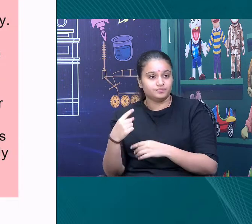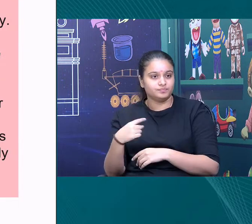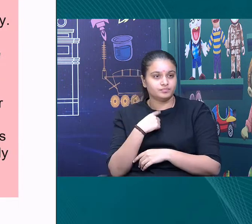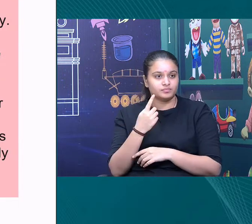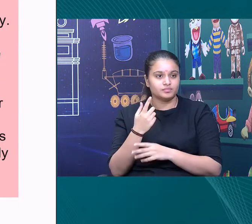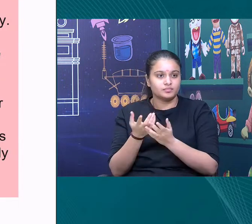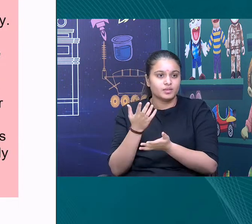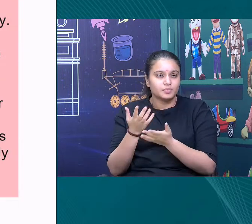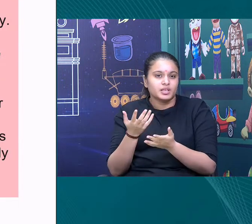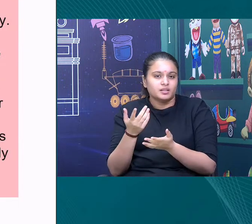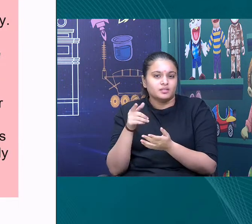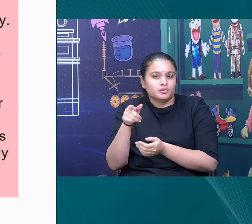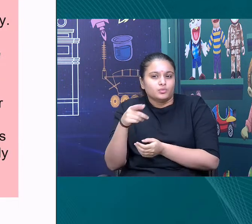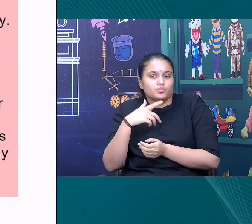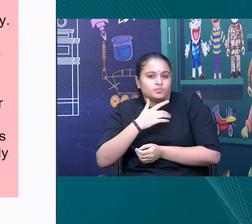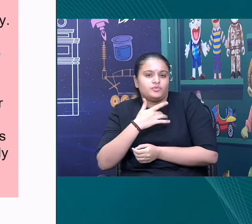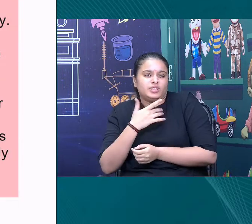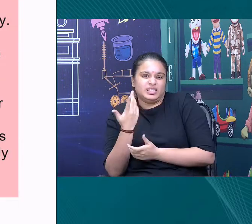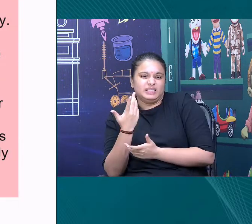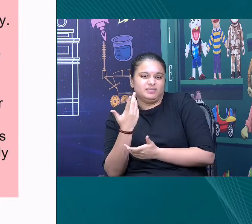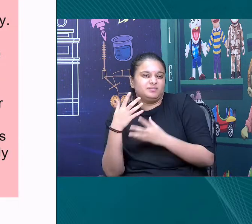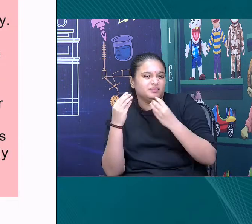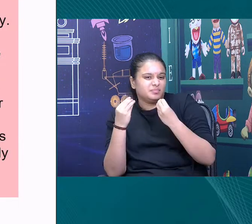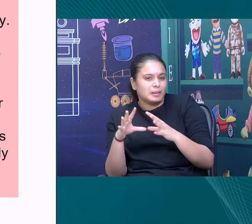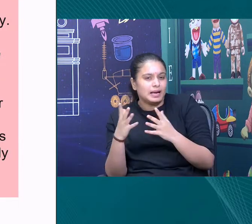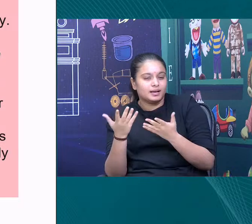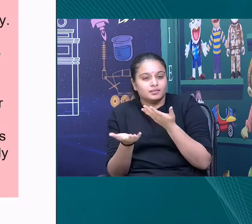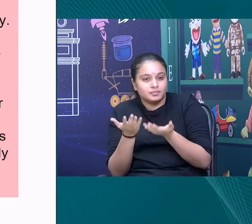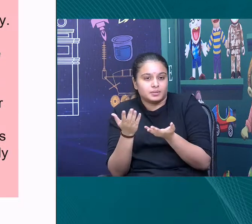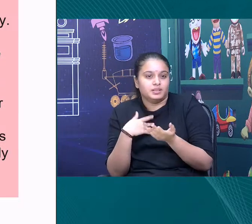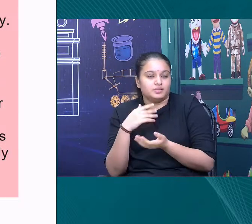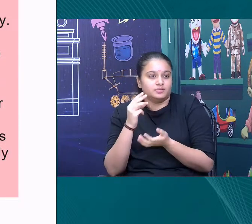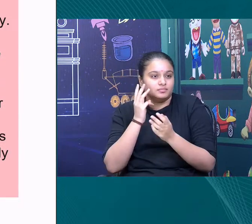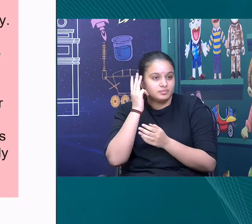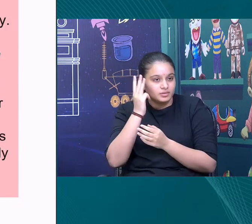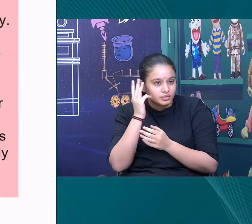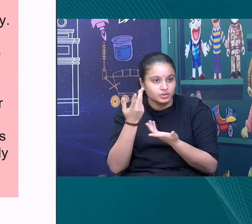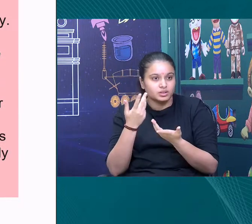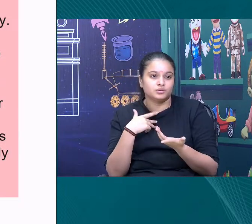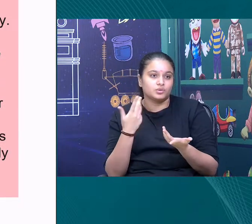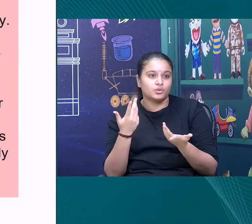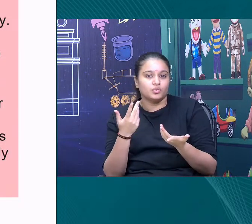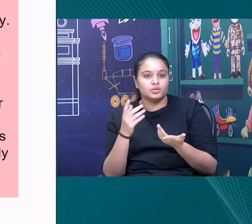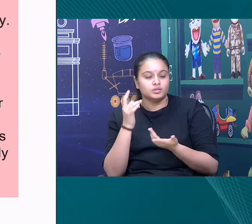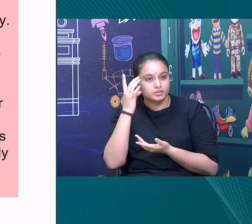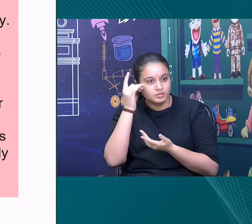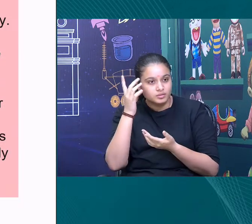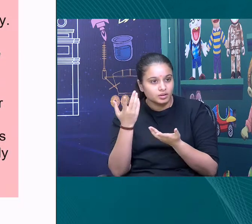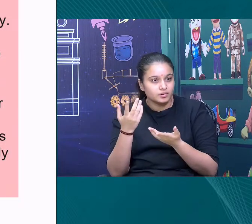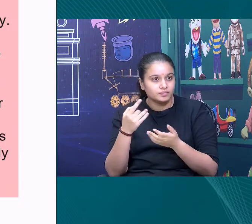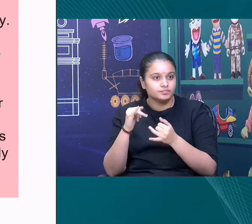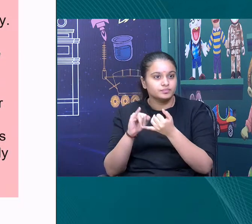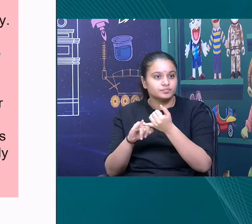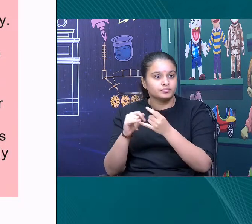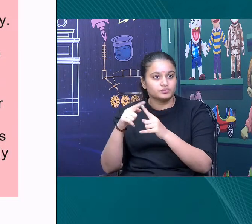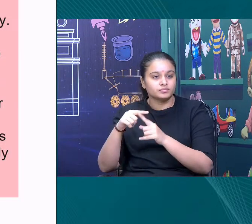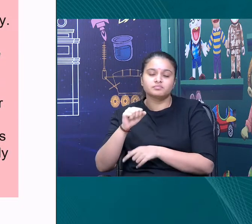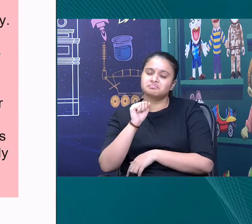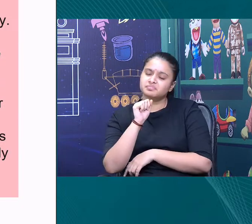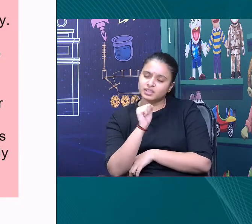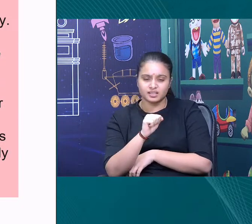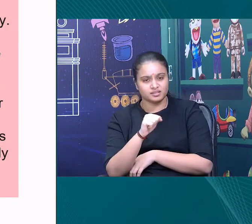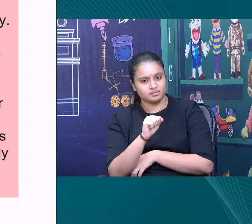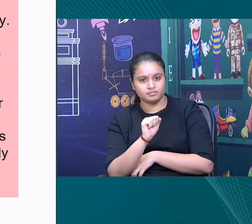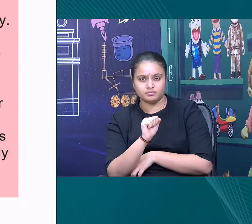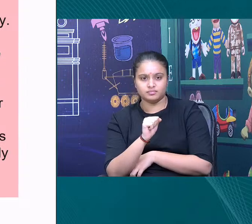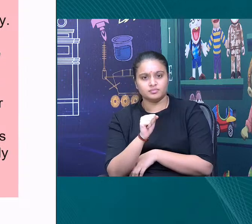that were you annoyed when I requested a visit and when people like me request for a visit? And Hawking, smiling, admitted that it did,